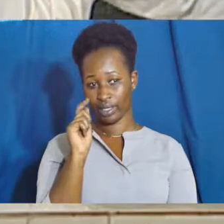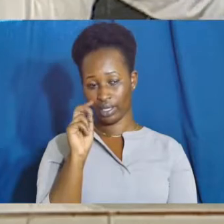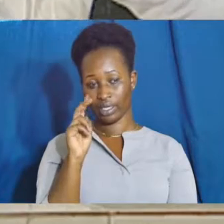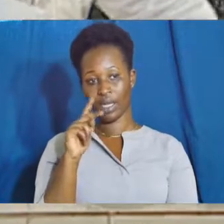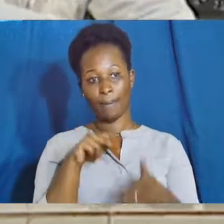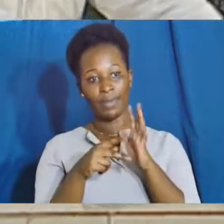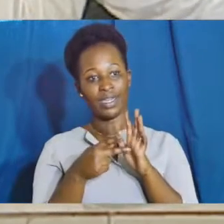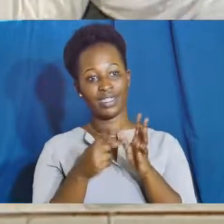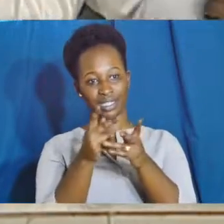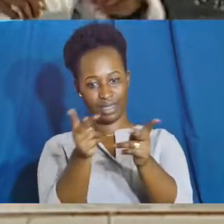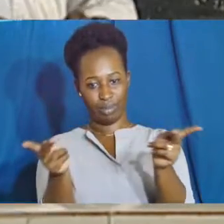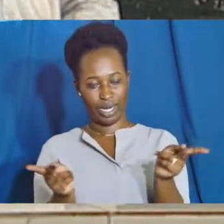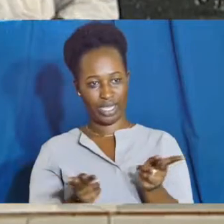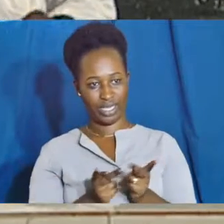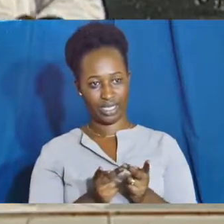place